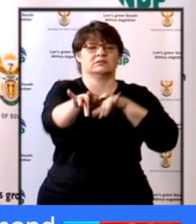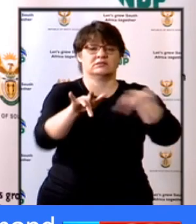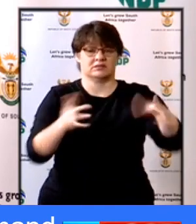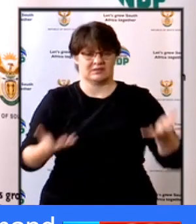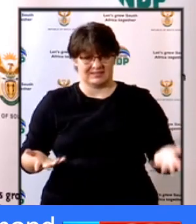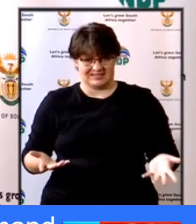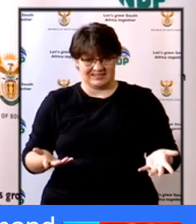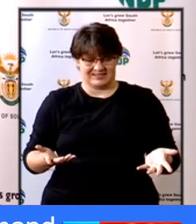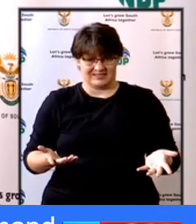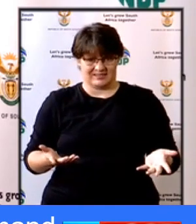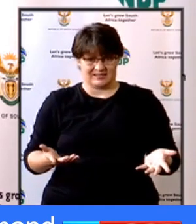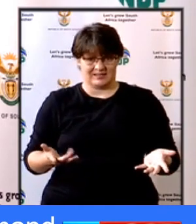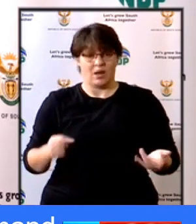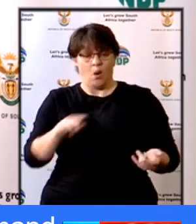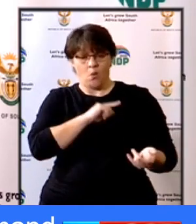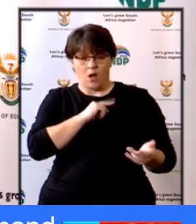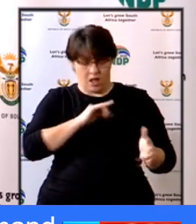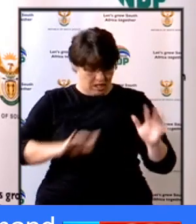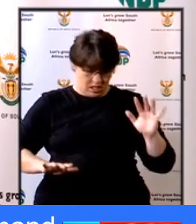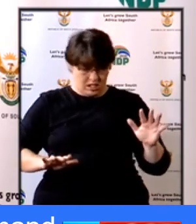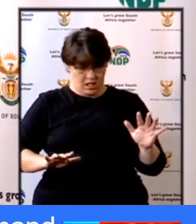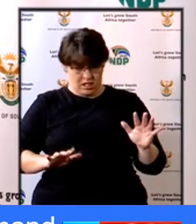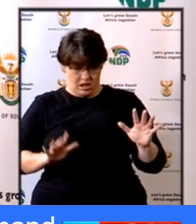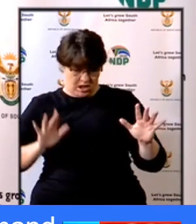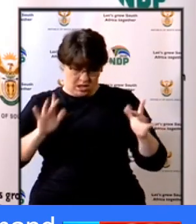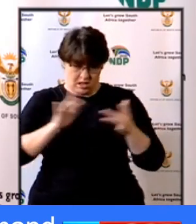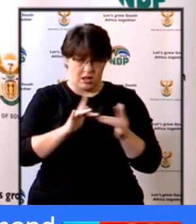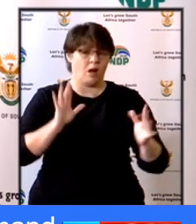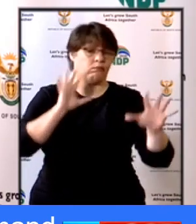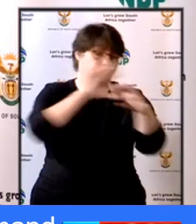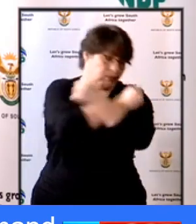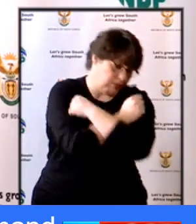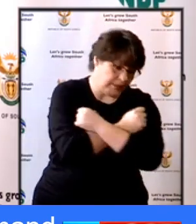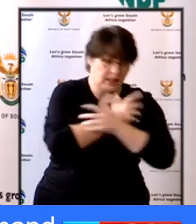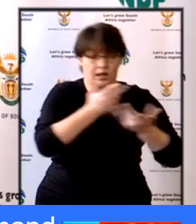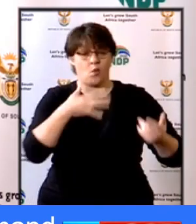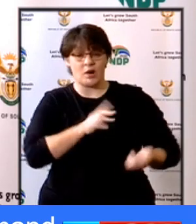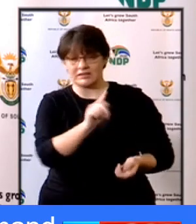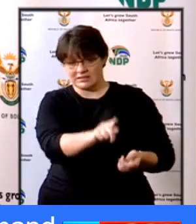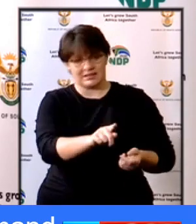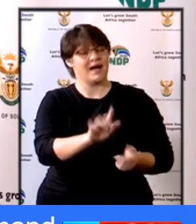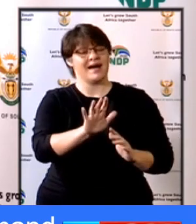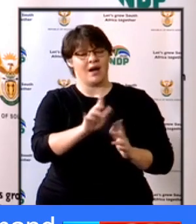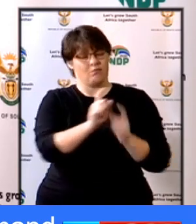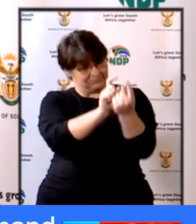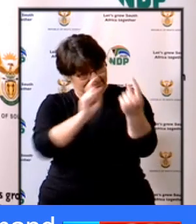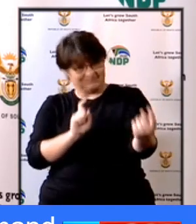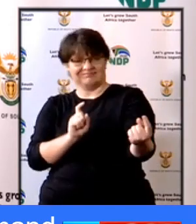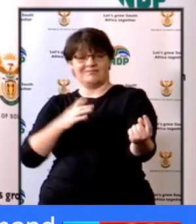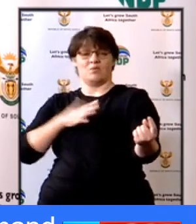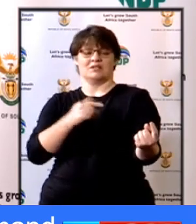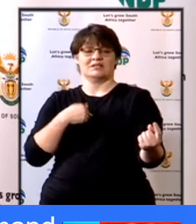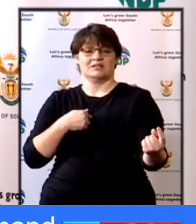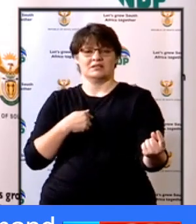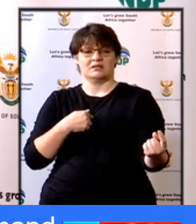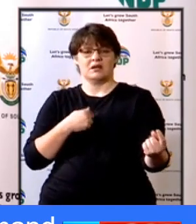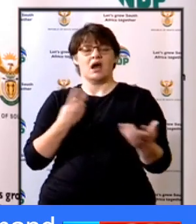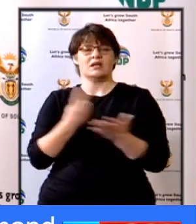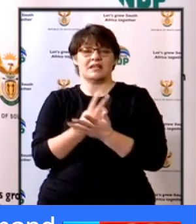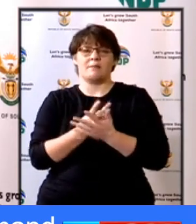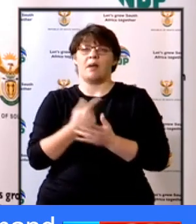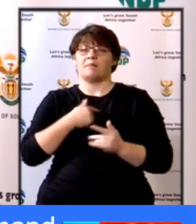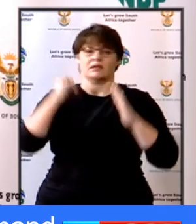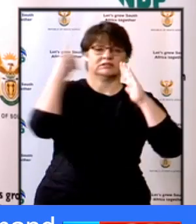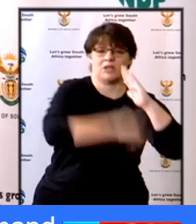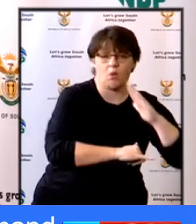consume alcohol have a reduction in inhibitions. We were concerned about the challenge of maintaining the focus on staying at home when